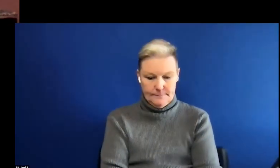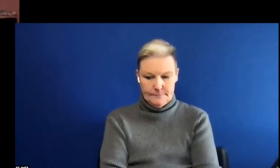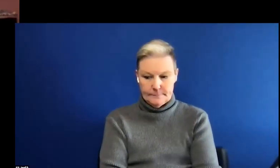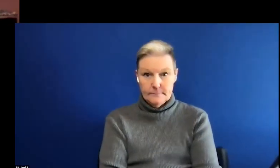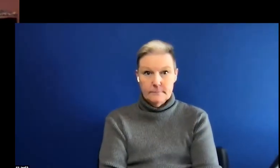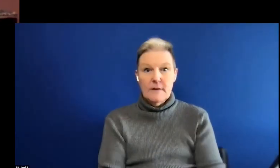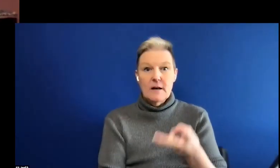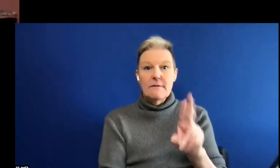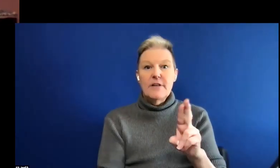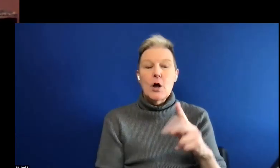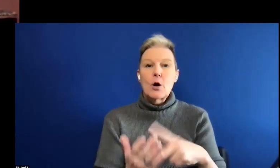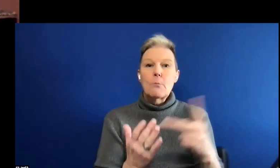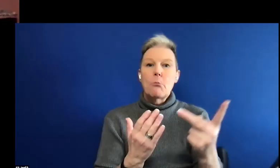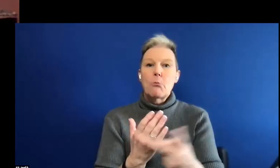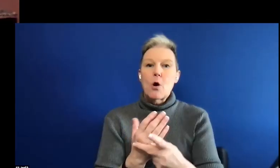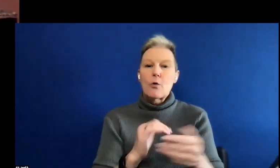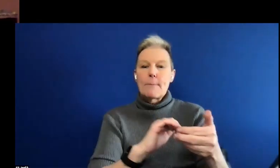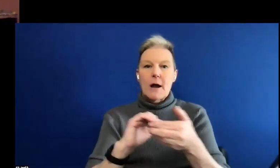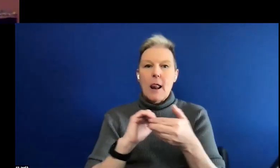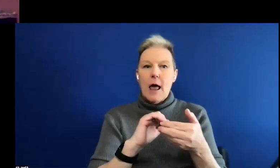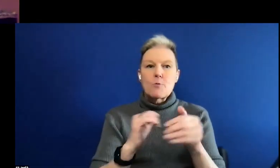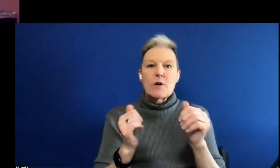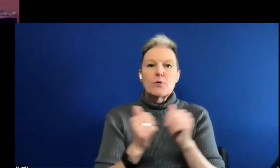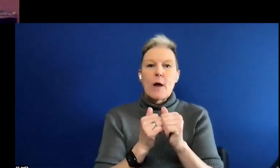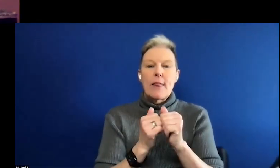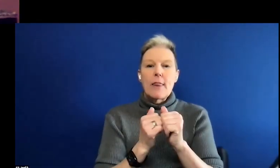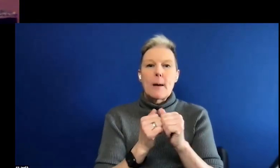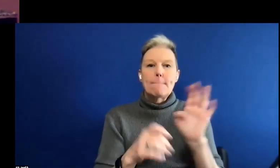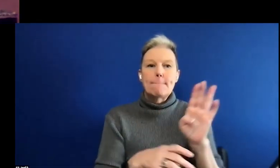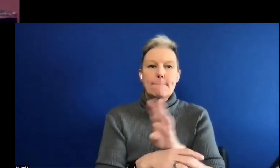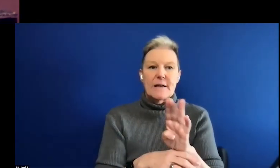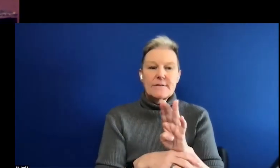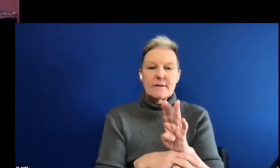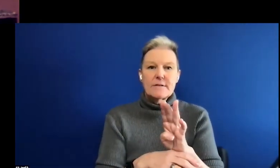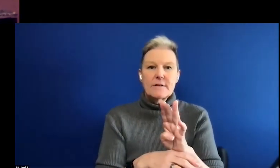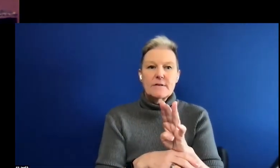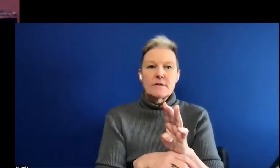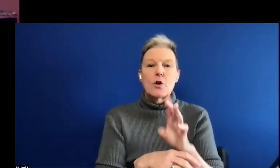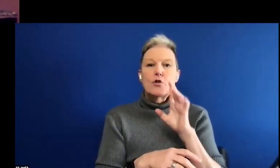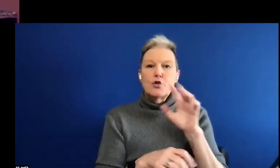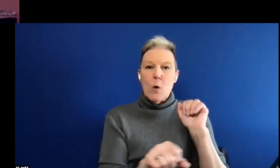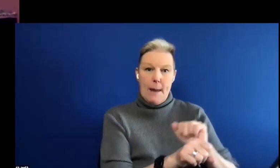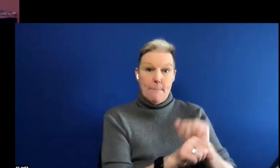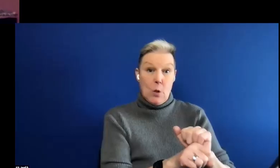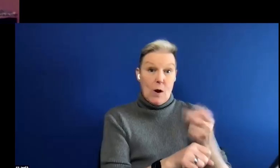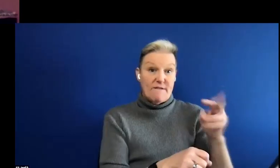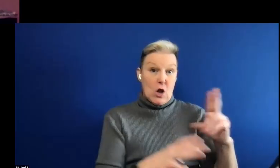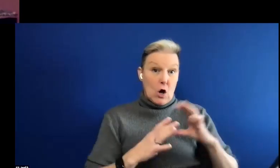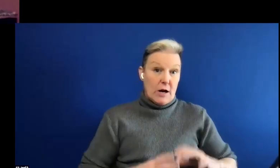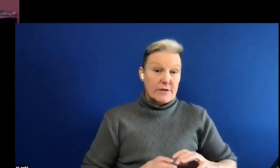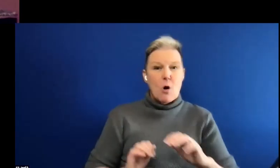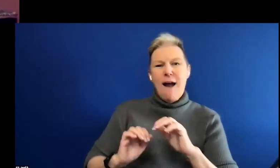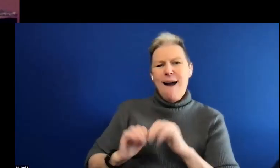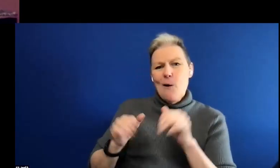The VR program collaborates with businesses to employ VR customers. How can the